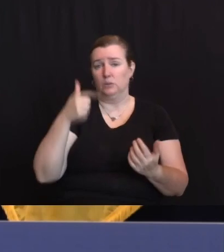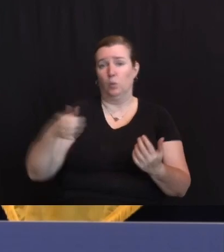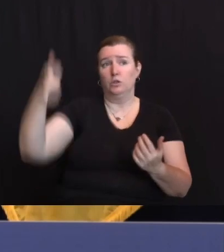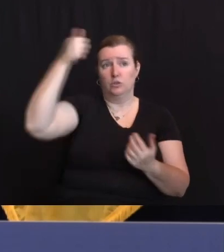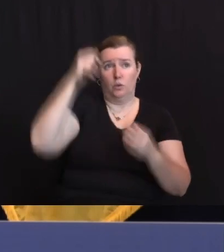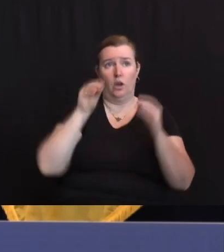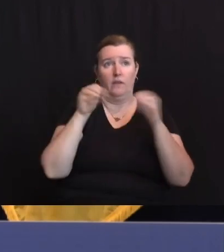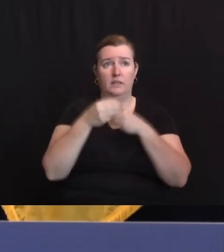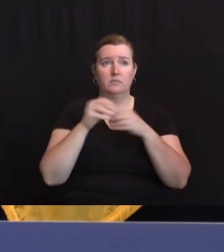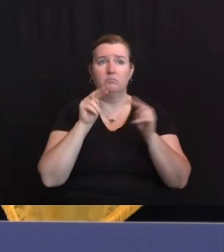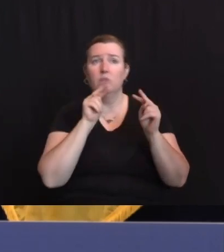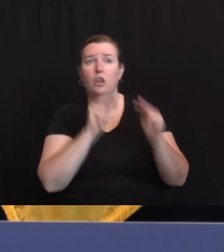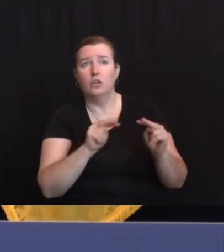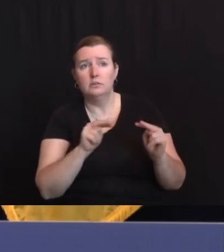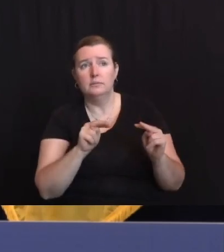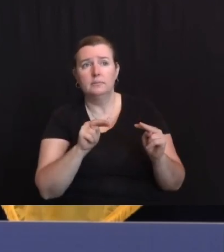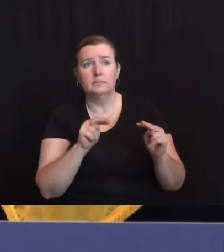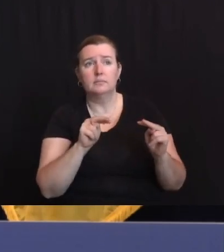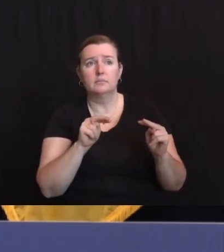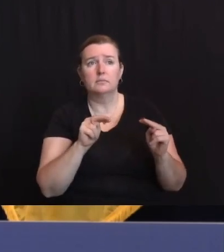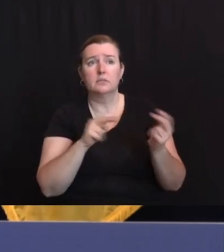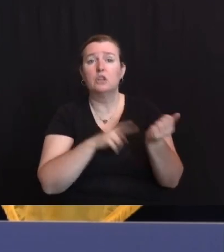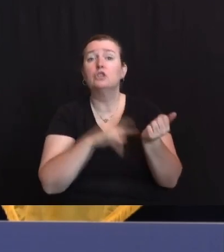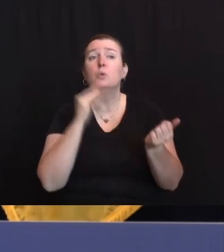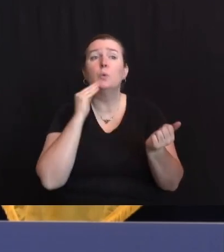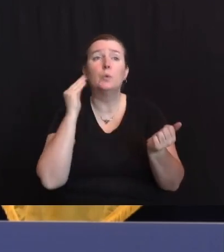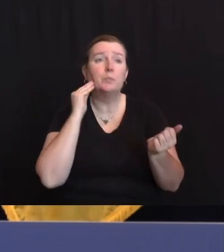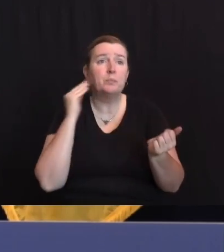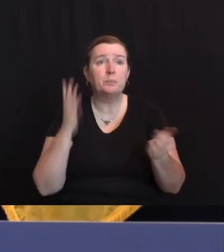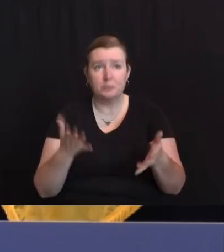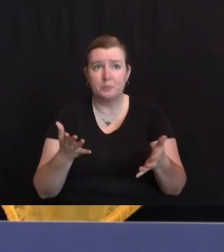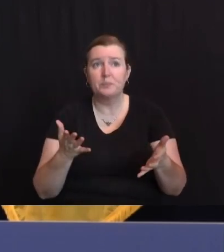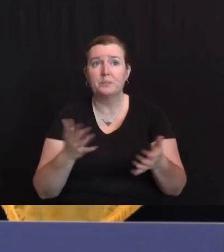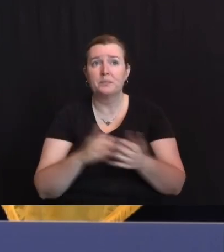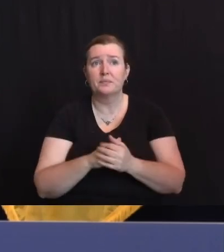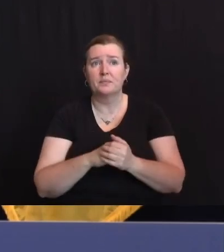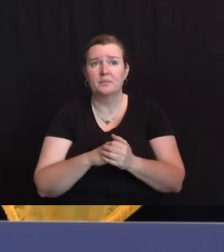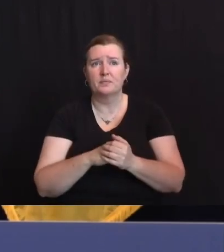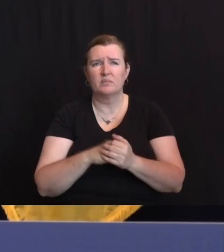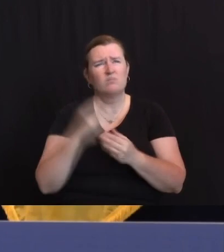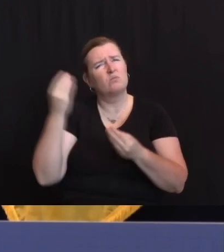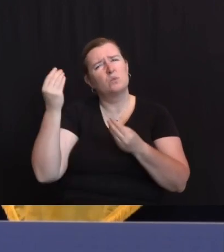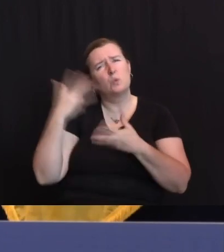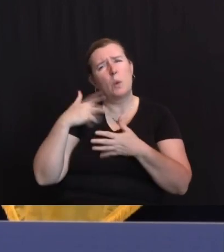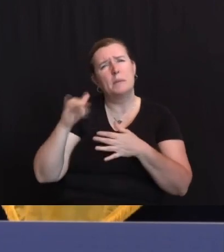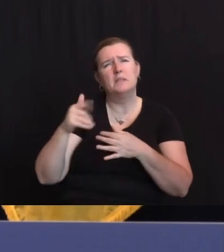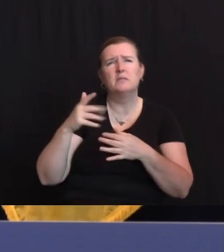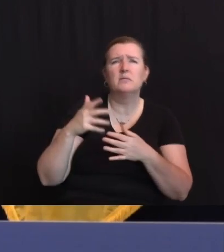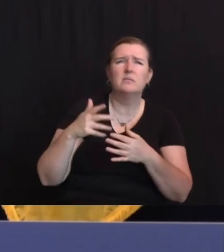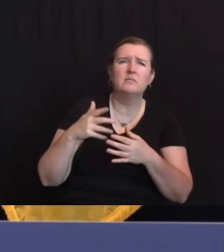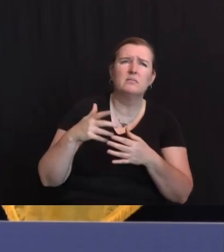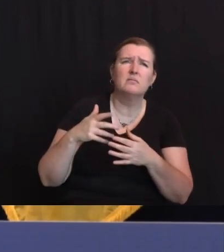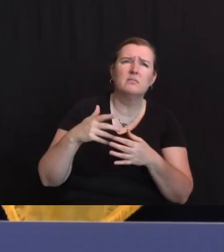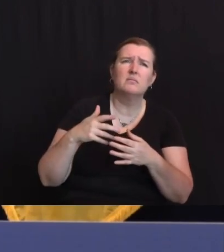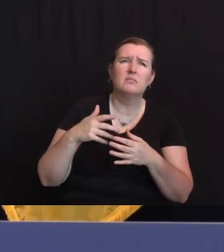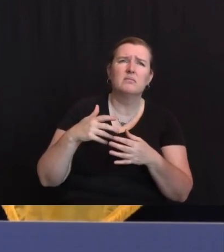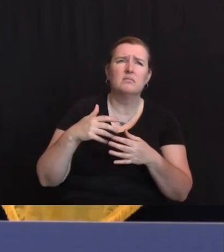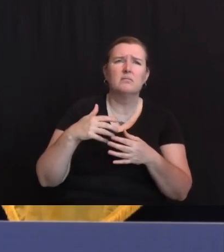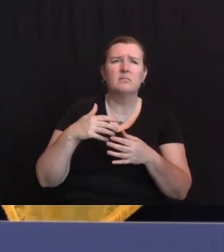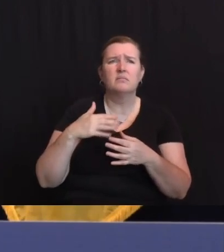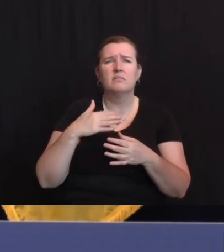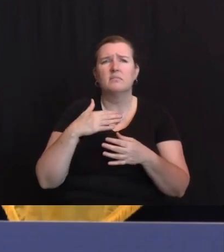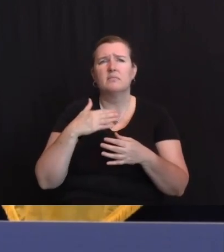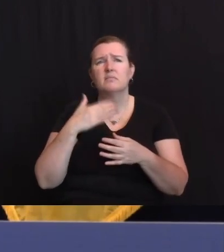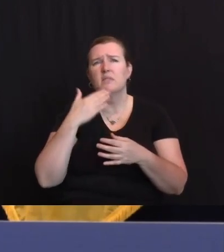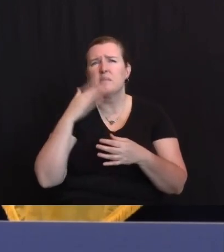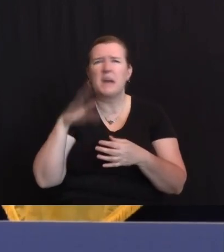there were some bad actors, but as far as we can tell, no one's been held accountable. 5 months ago, bodies were discovered in a shed at Andover Subacute. You said